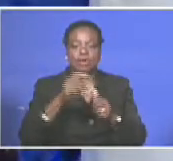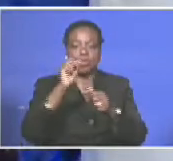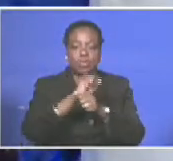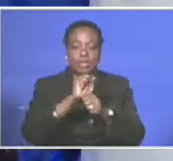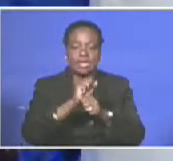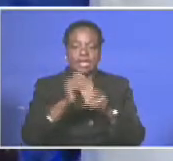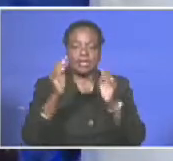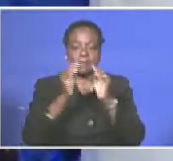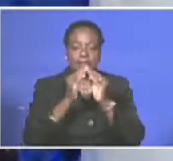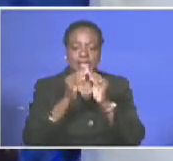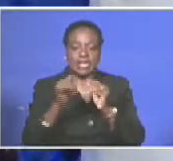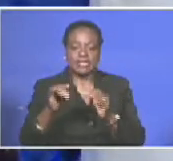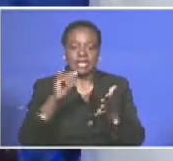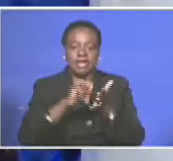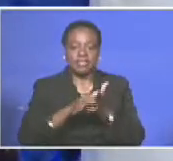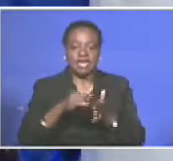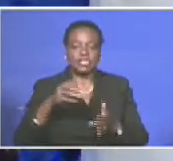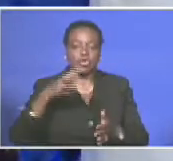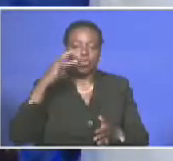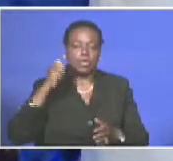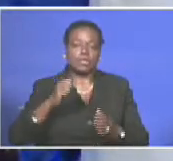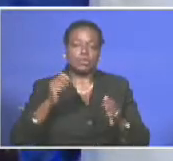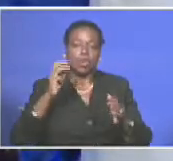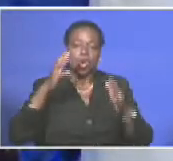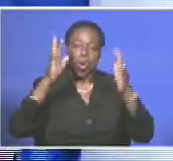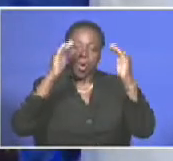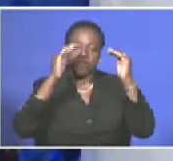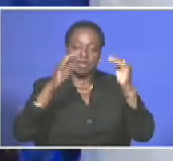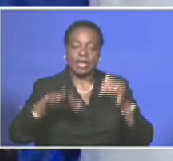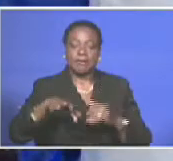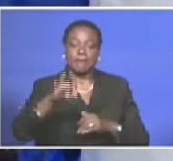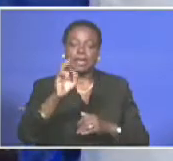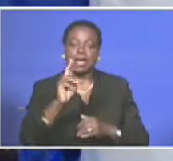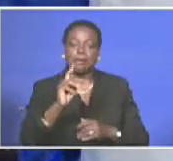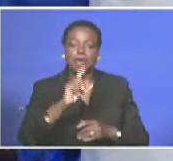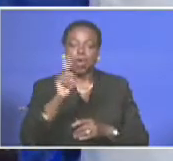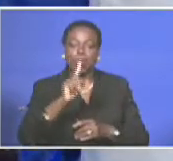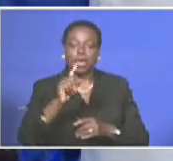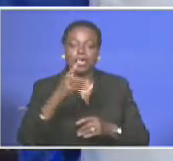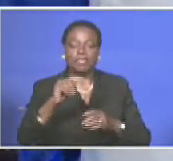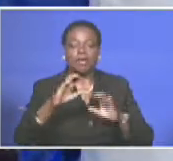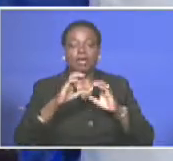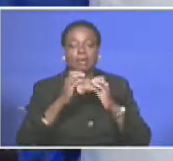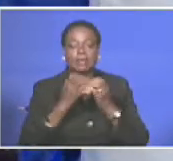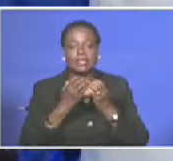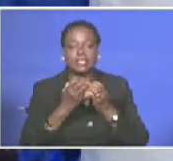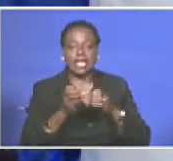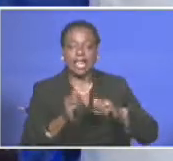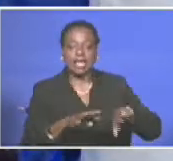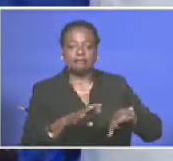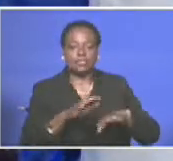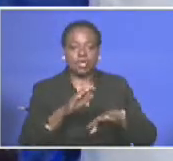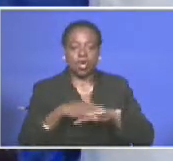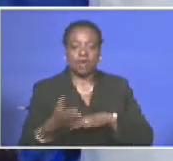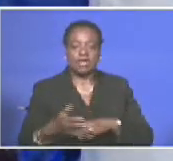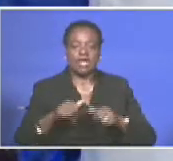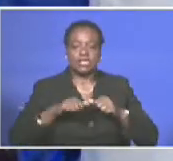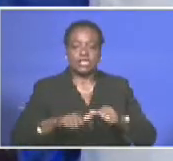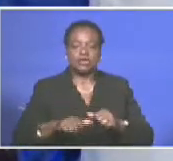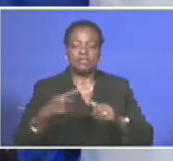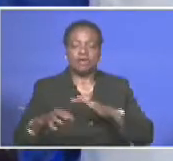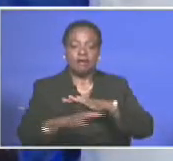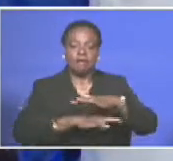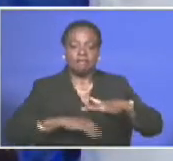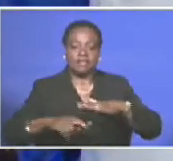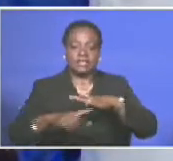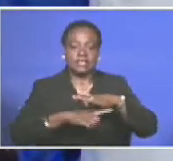meetings that will hopefully pick up where the committee left off and continue the fundamental work